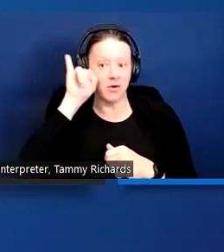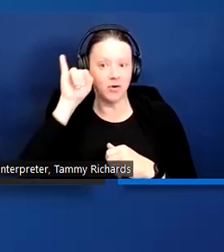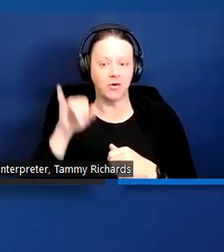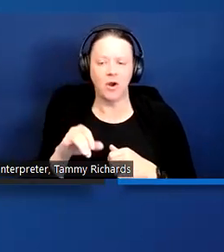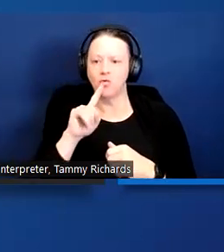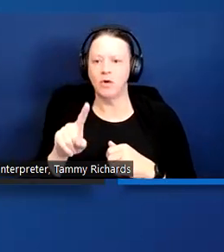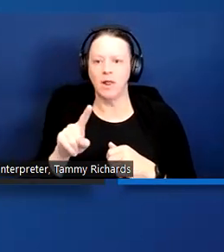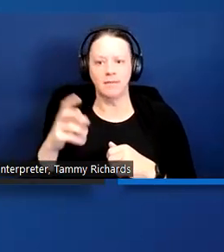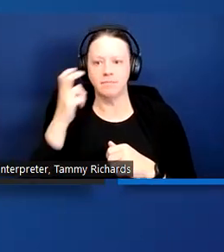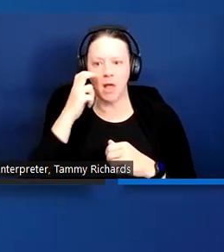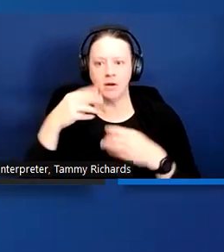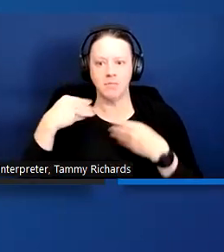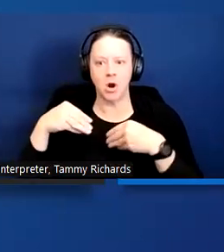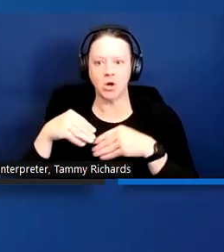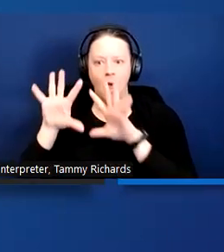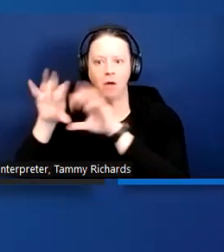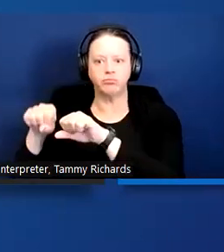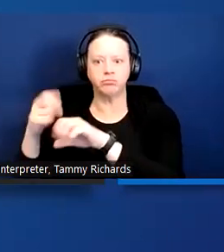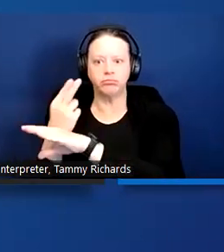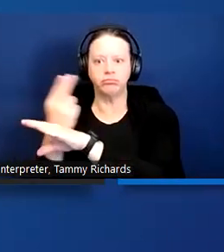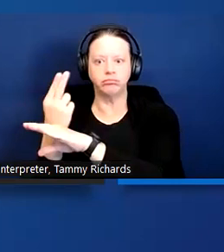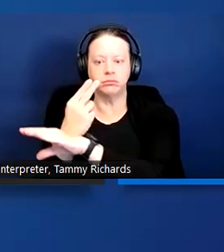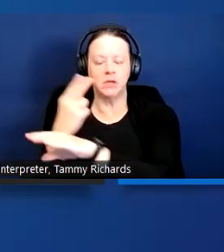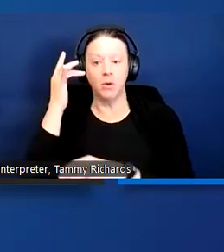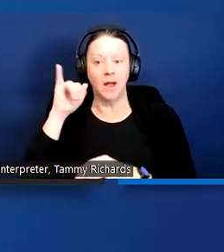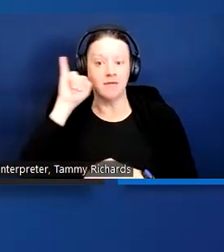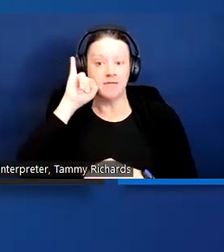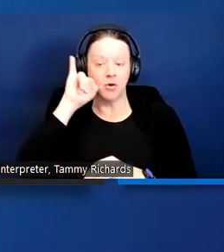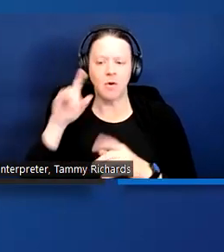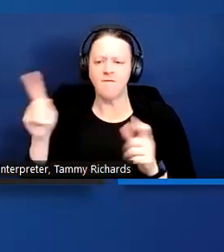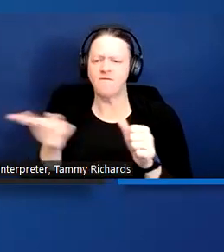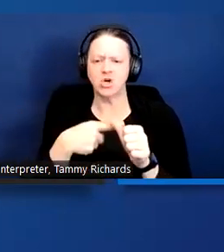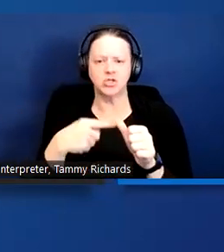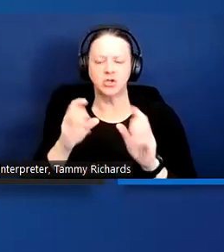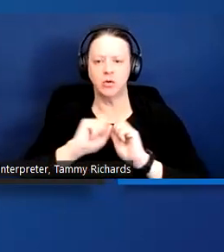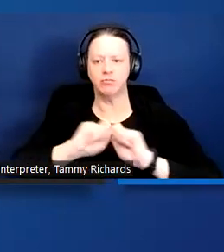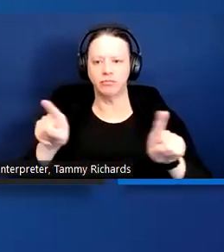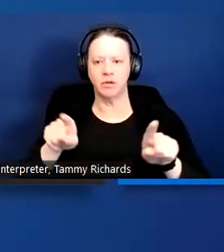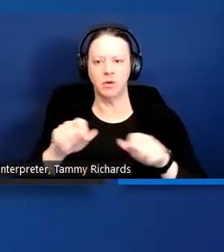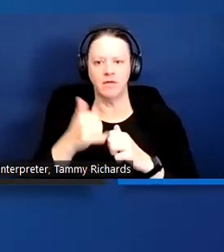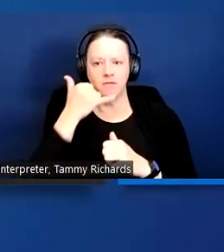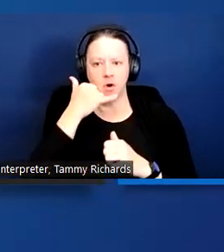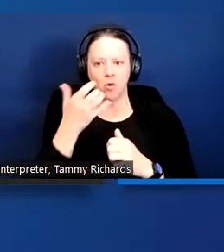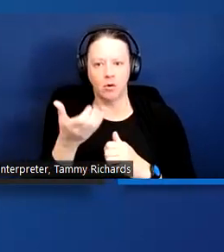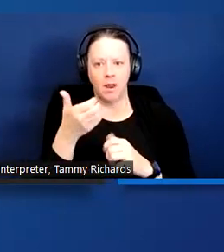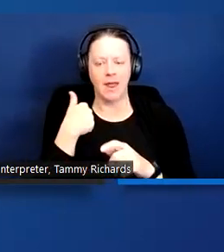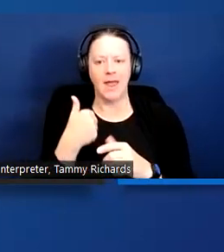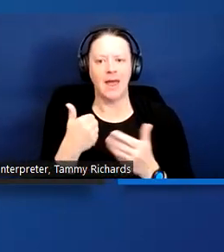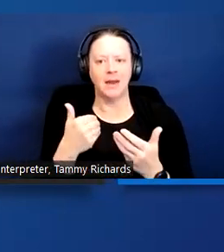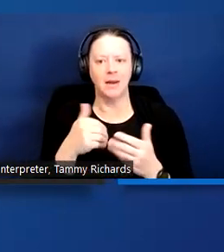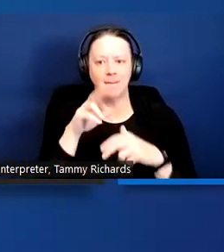blind market because they were first out there with a phone that had built-in accessibility features that were